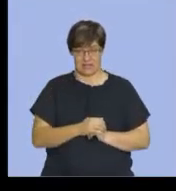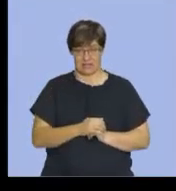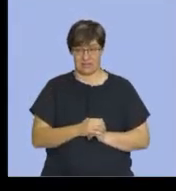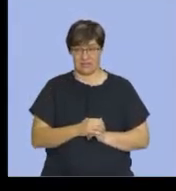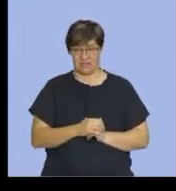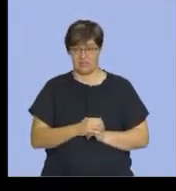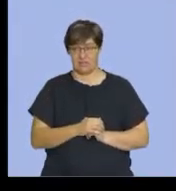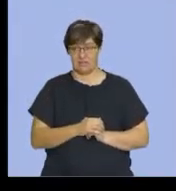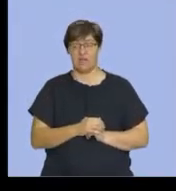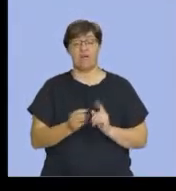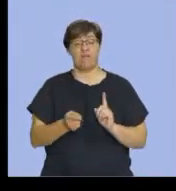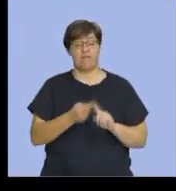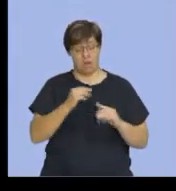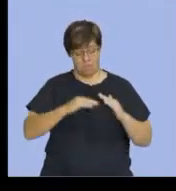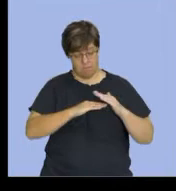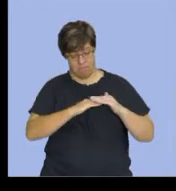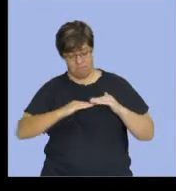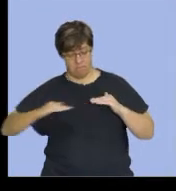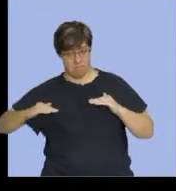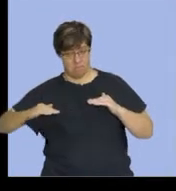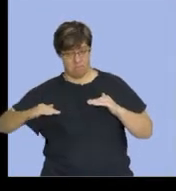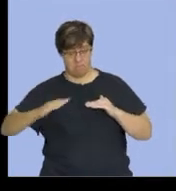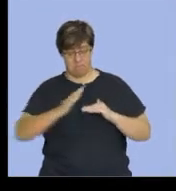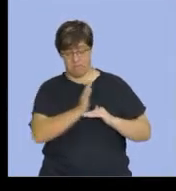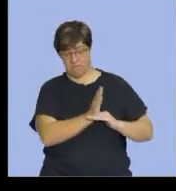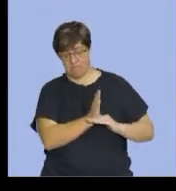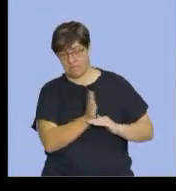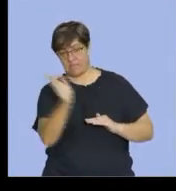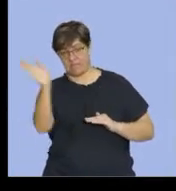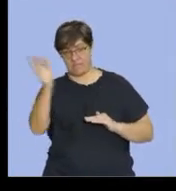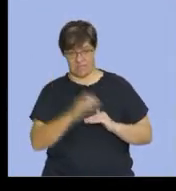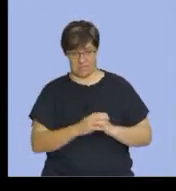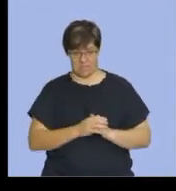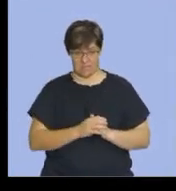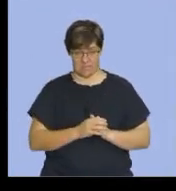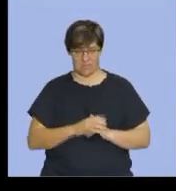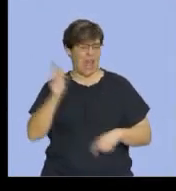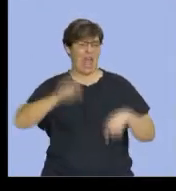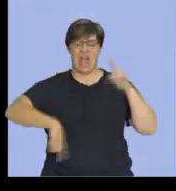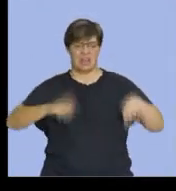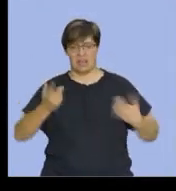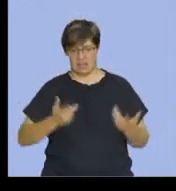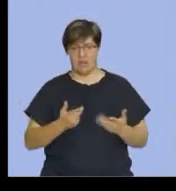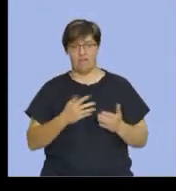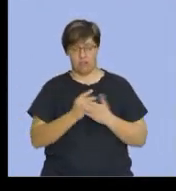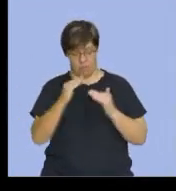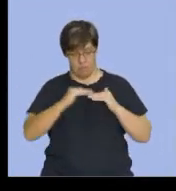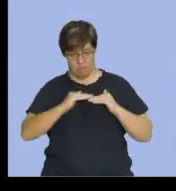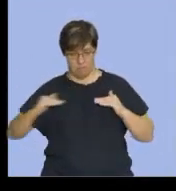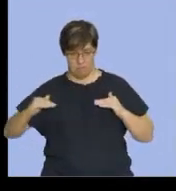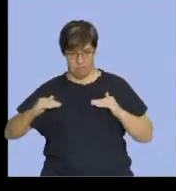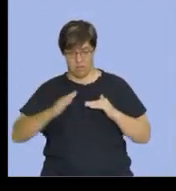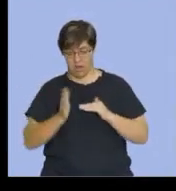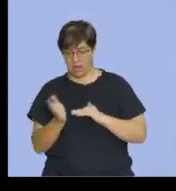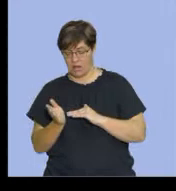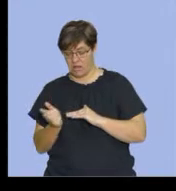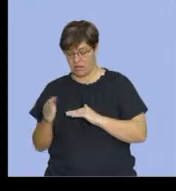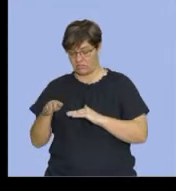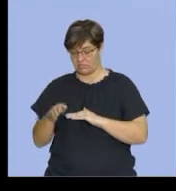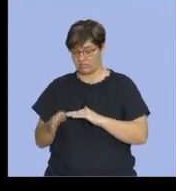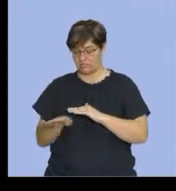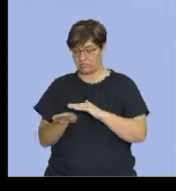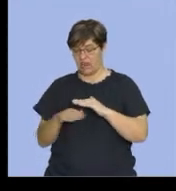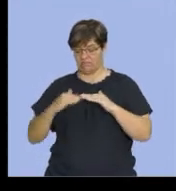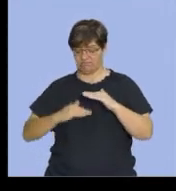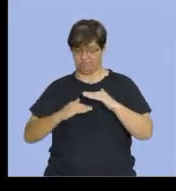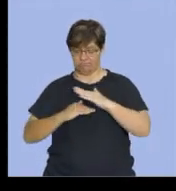is always measured from the horizontal. So it's not random, okay? It's measured from the horizontal. What we